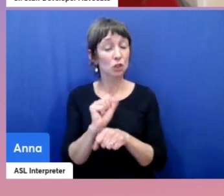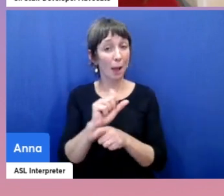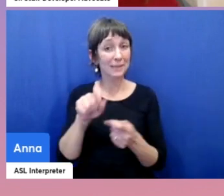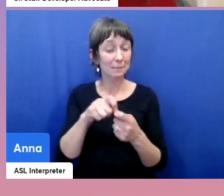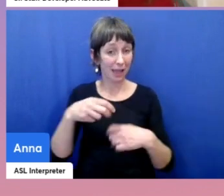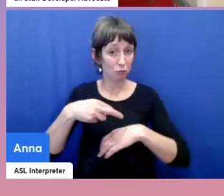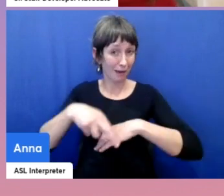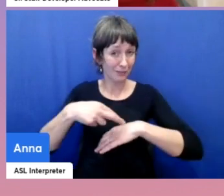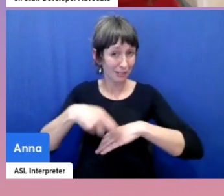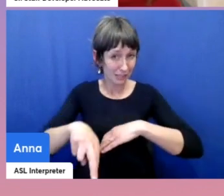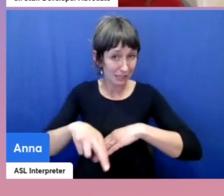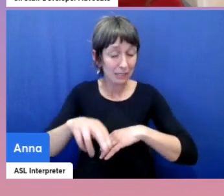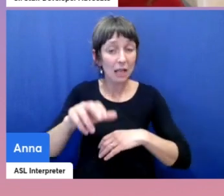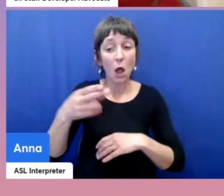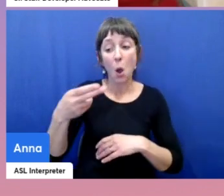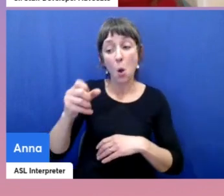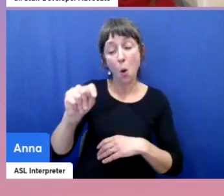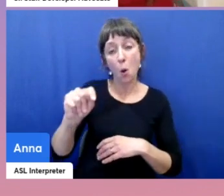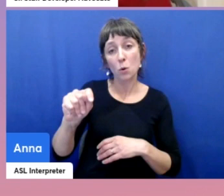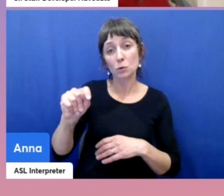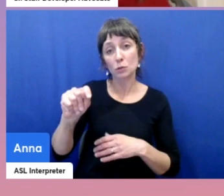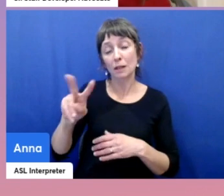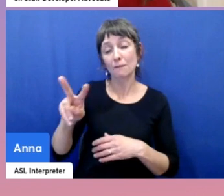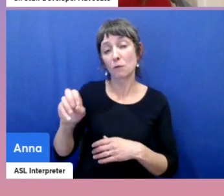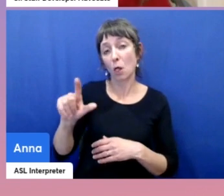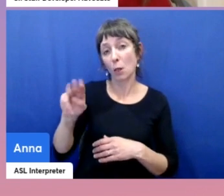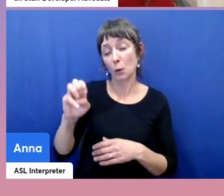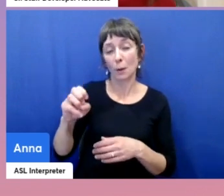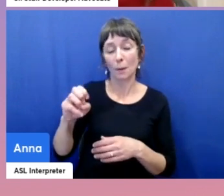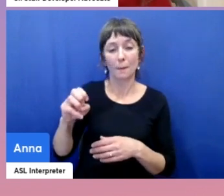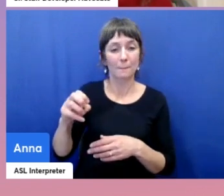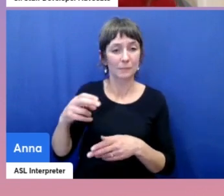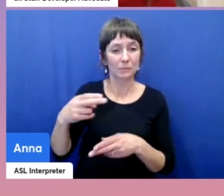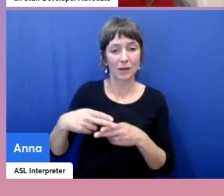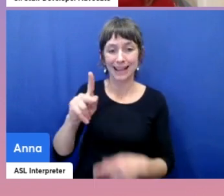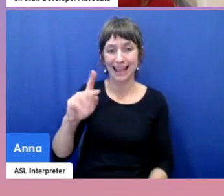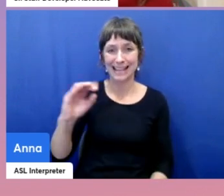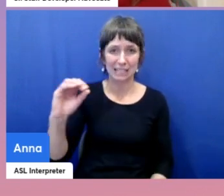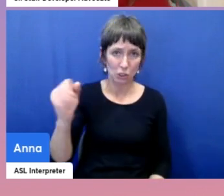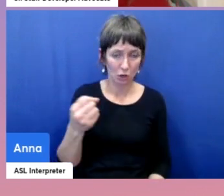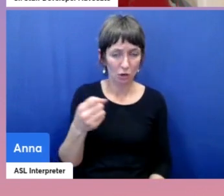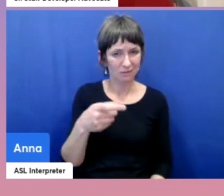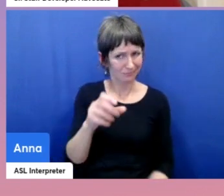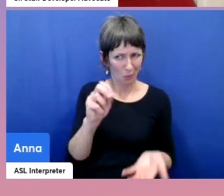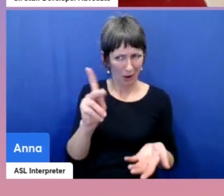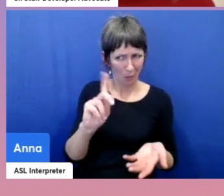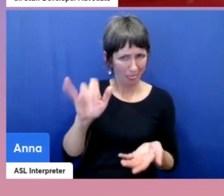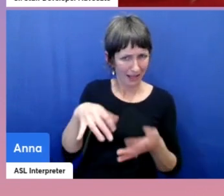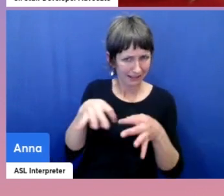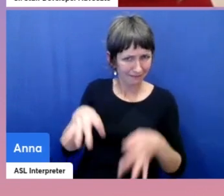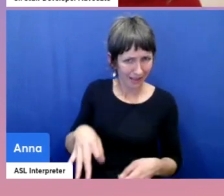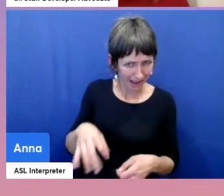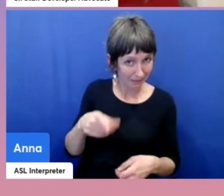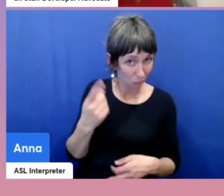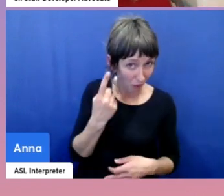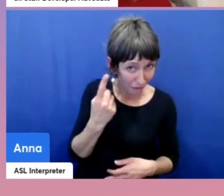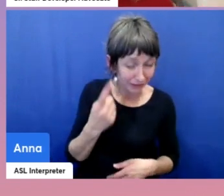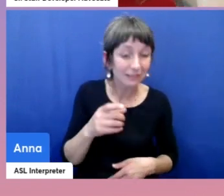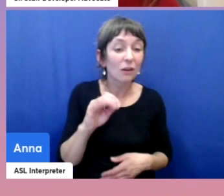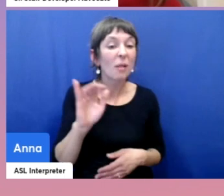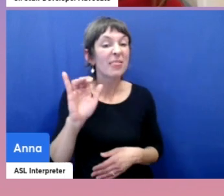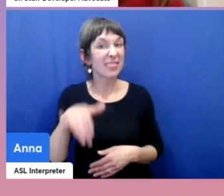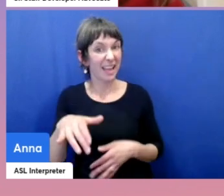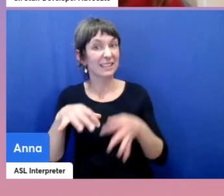references a host volume called K0's, and you might be wondering, okay, where is that defined? This volume is defined in